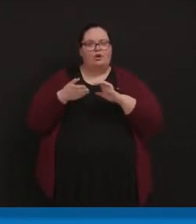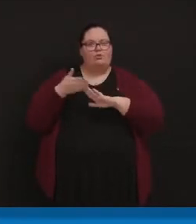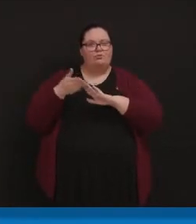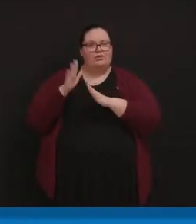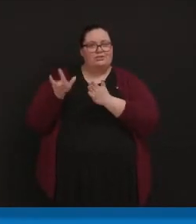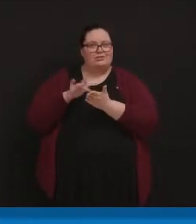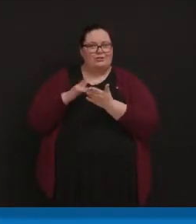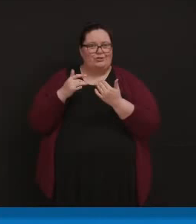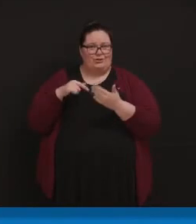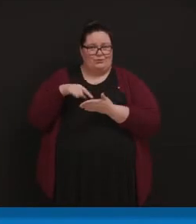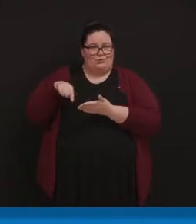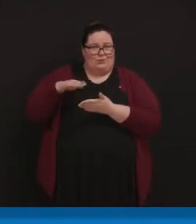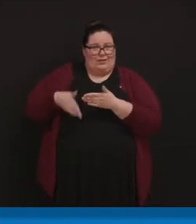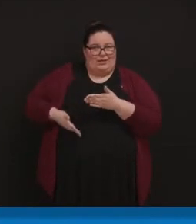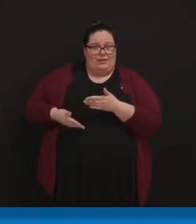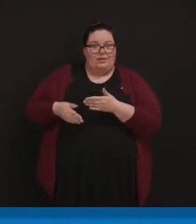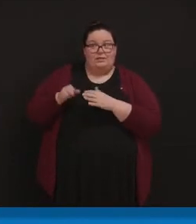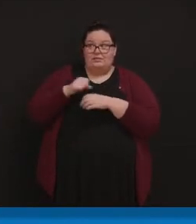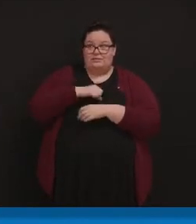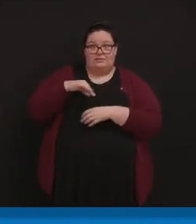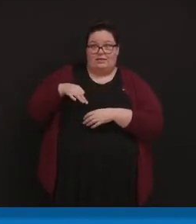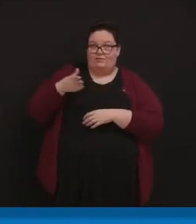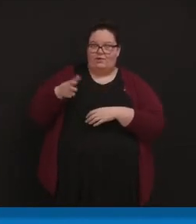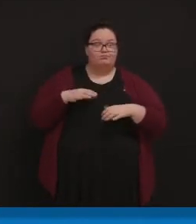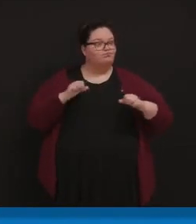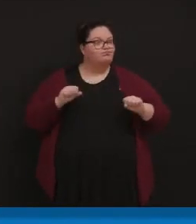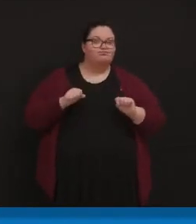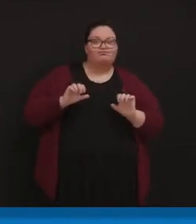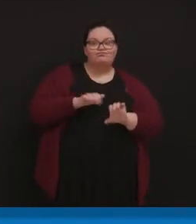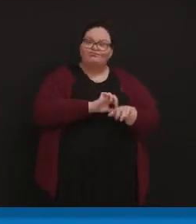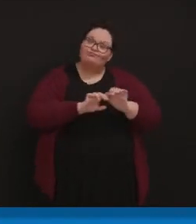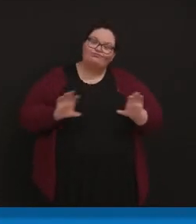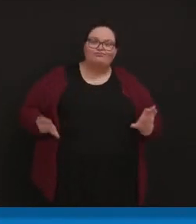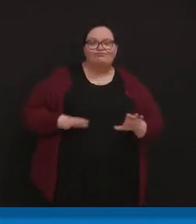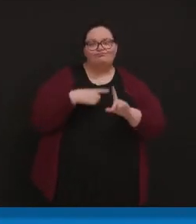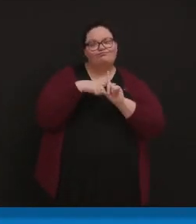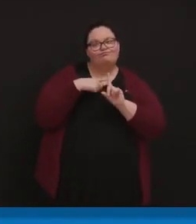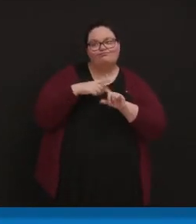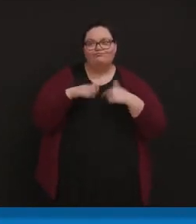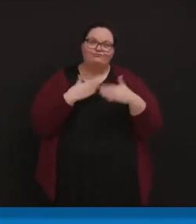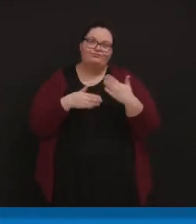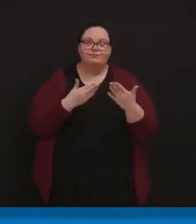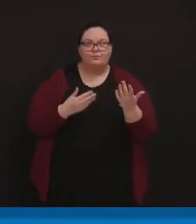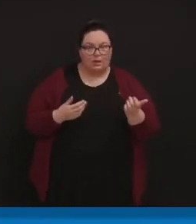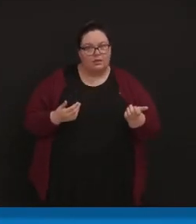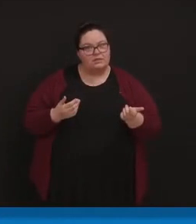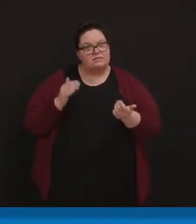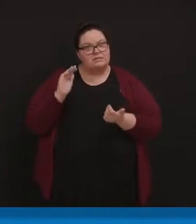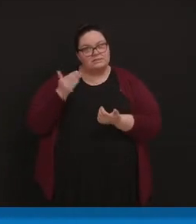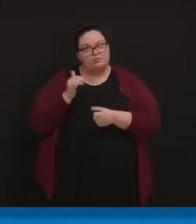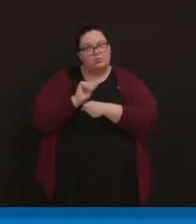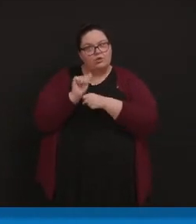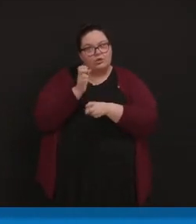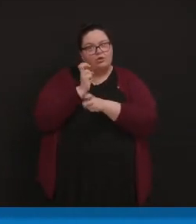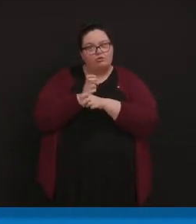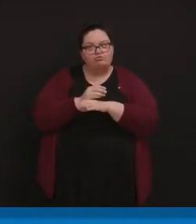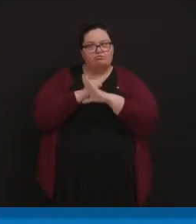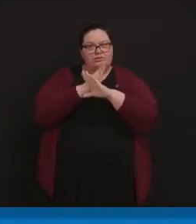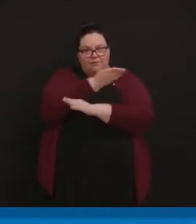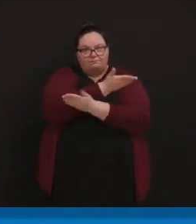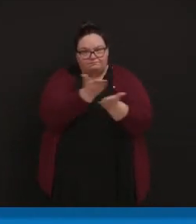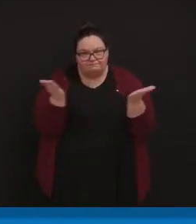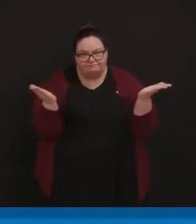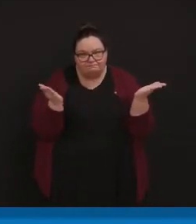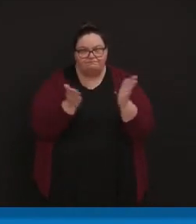weekend, and the staff there, lots of energy, lots of enthusiasm to keep going. Everybody's working hard to protect New Brunswickers